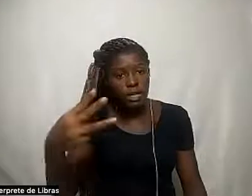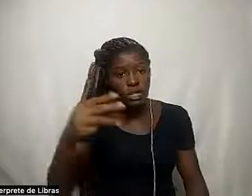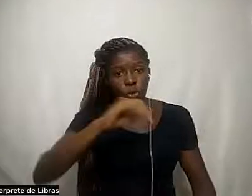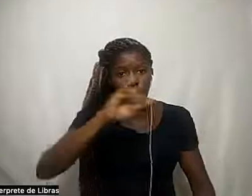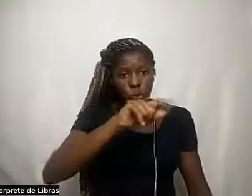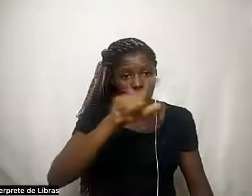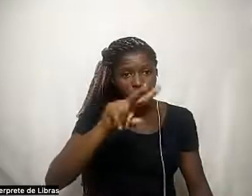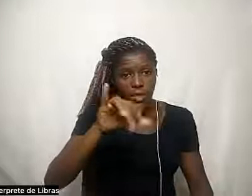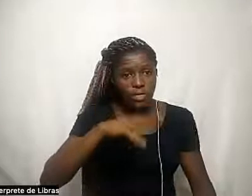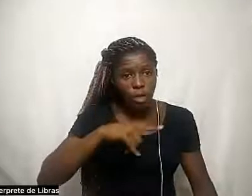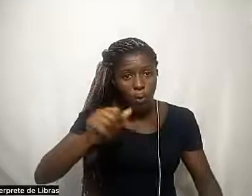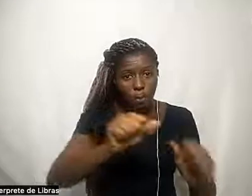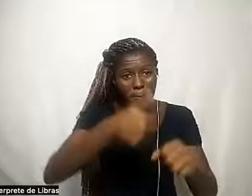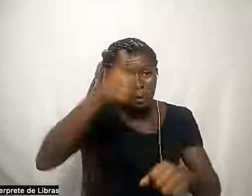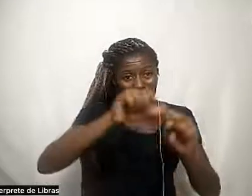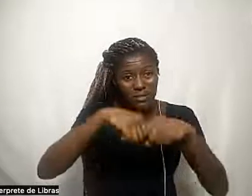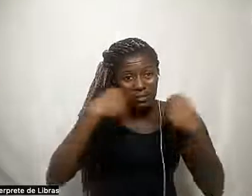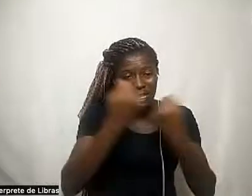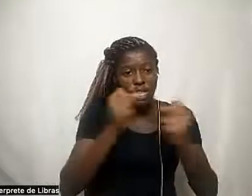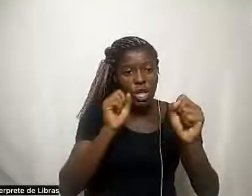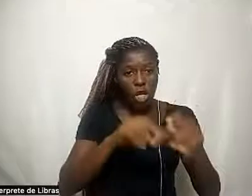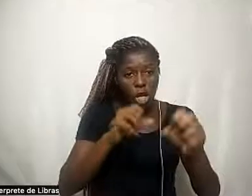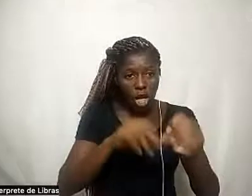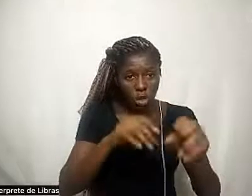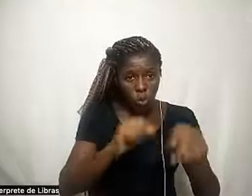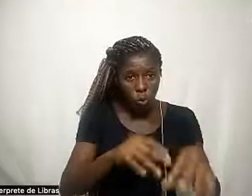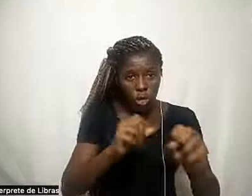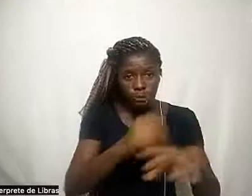13 of July, Redagua will hold the first